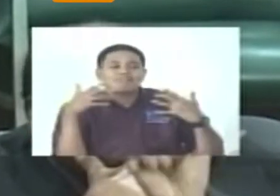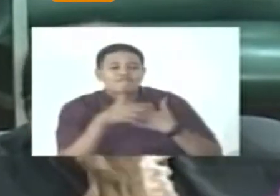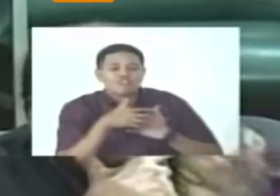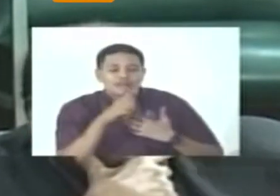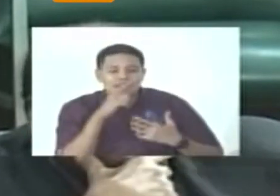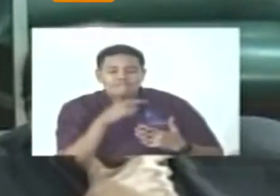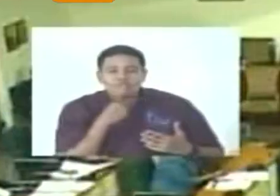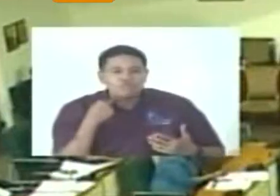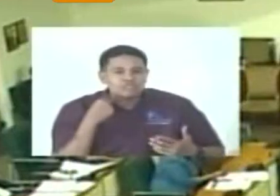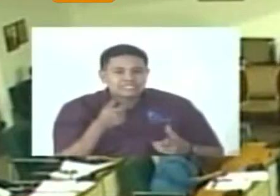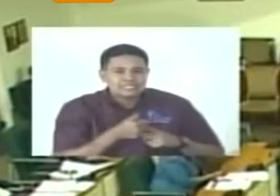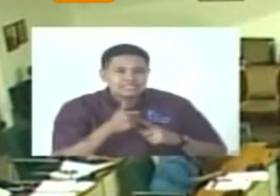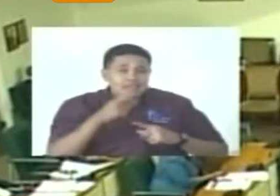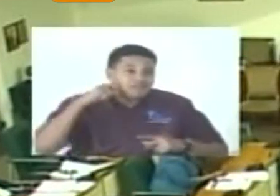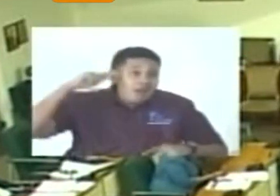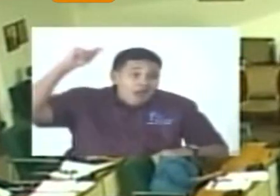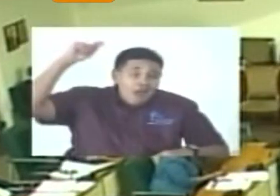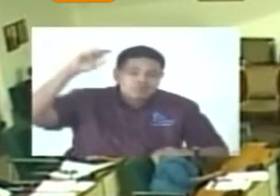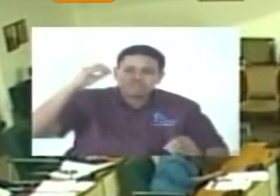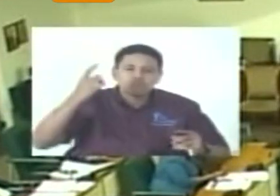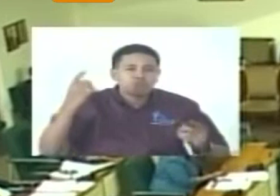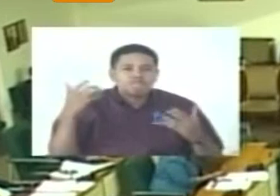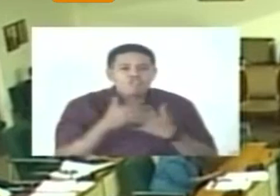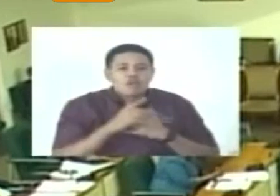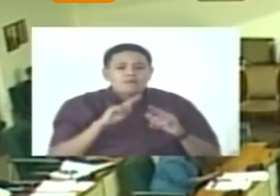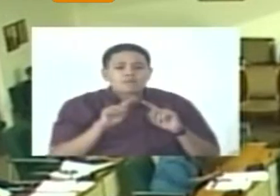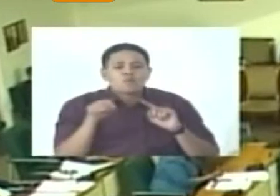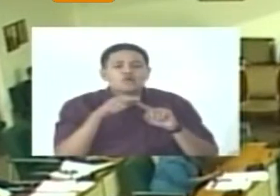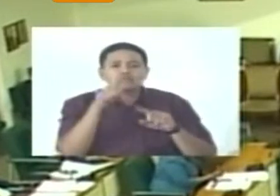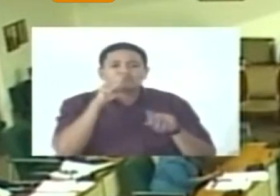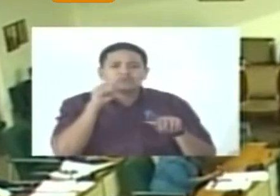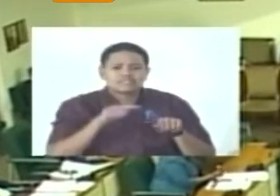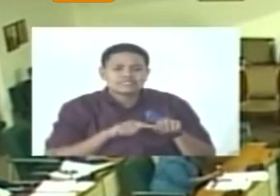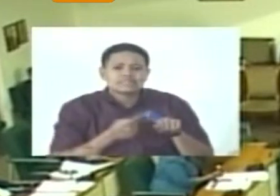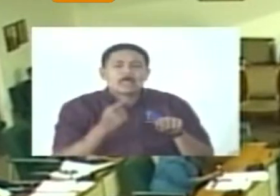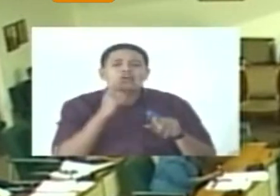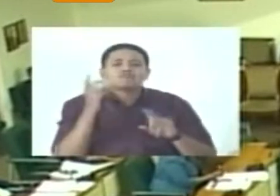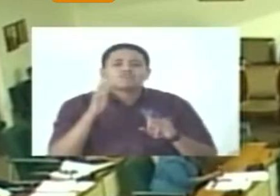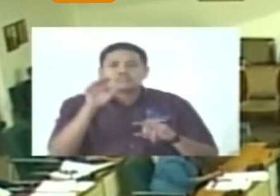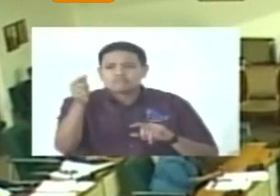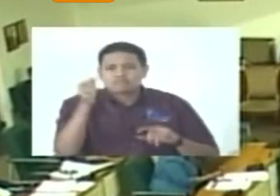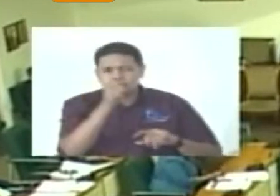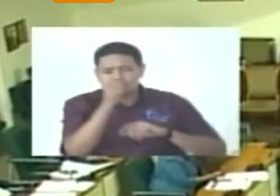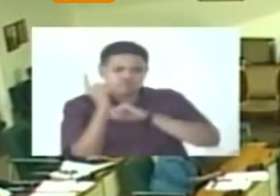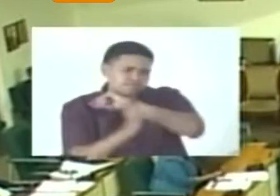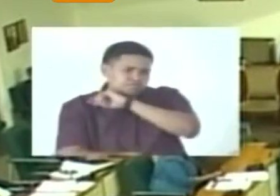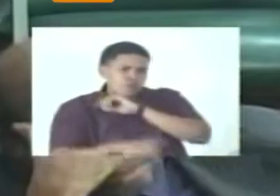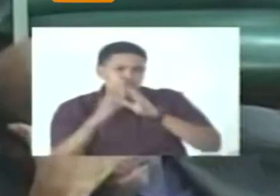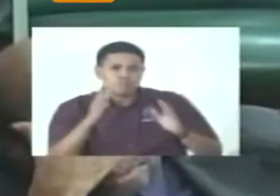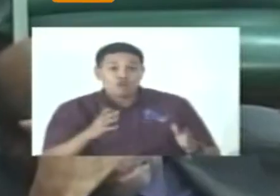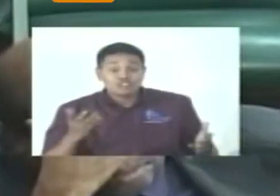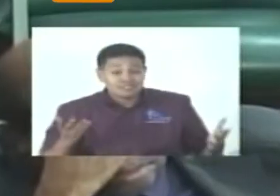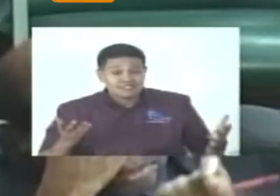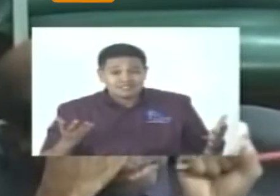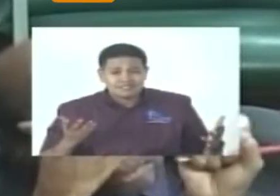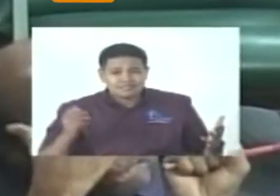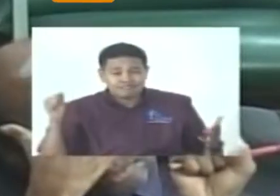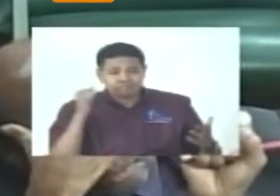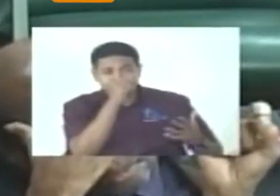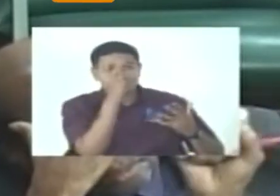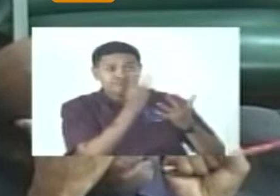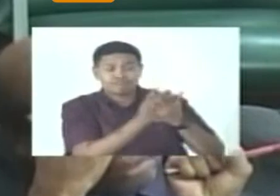the threat of being hanged. But when you start convicting persons, a